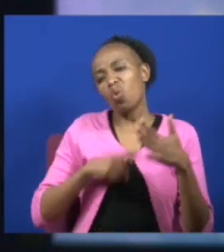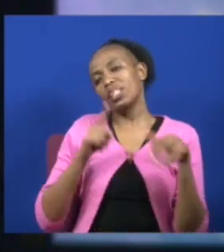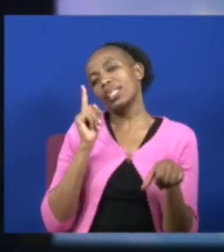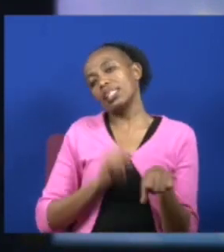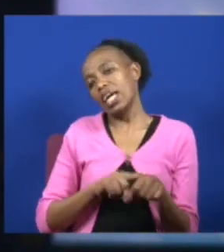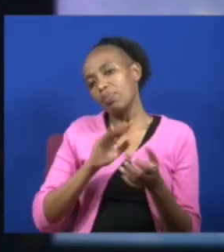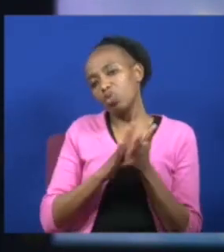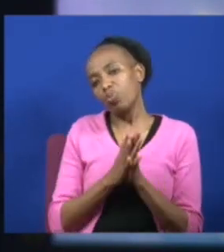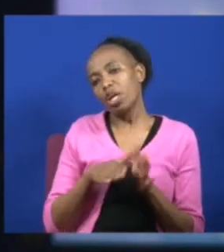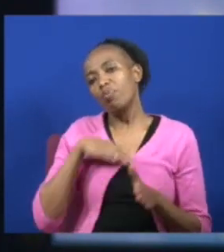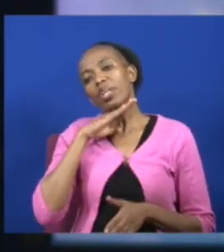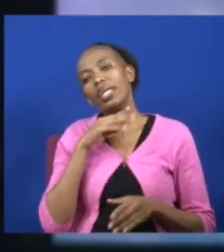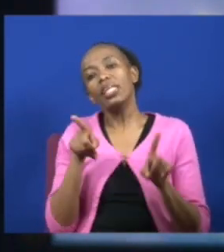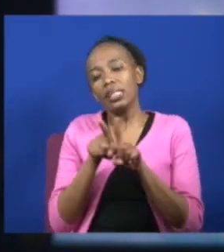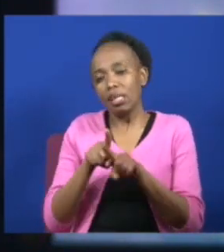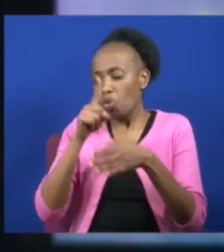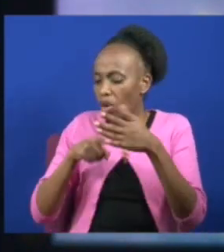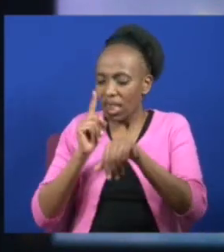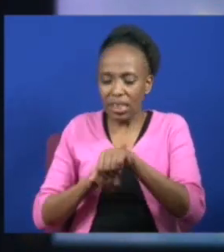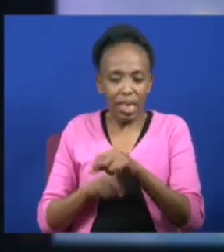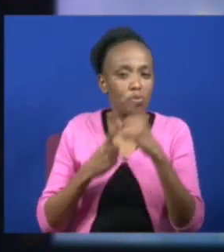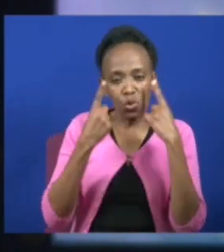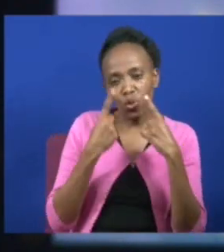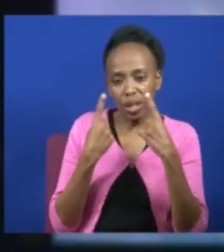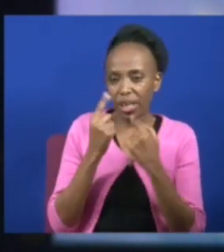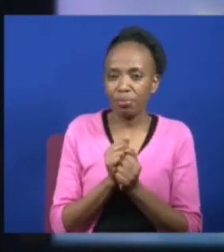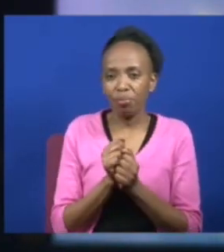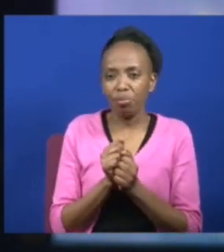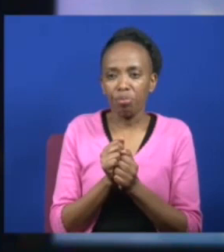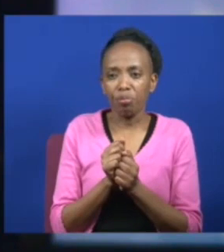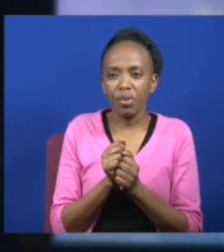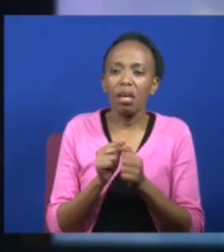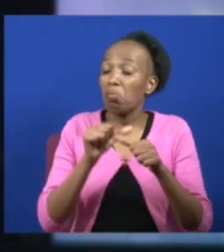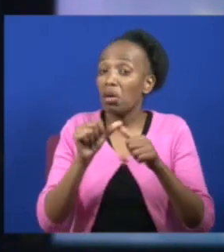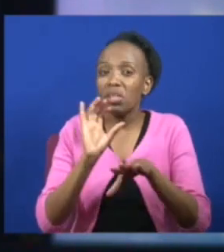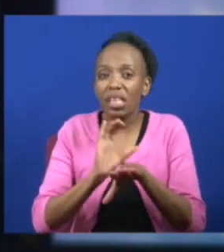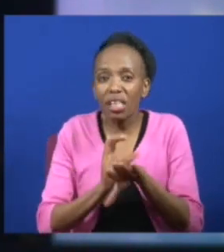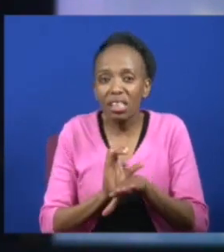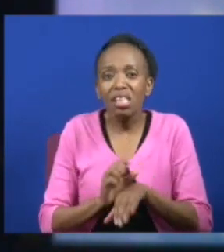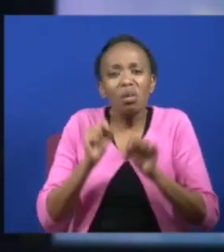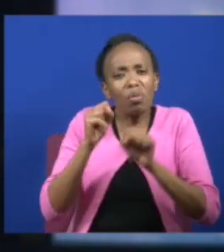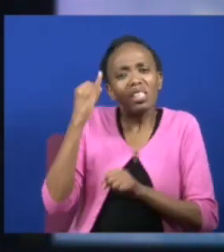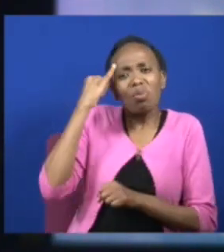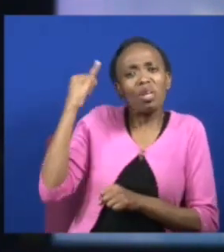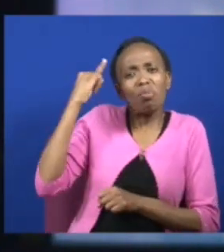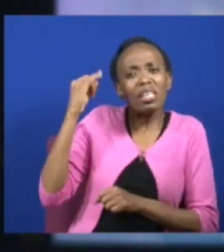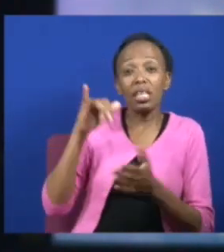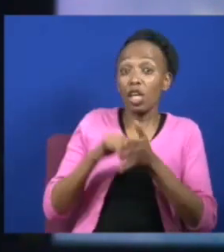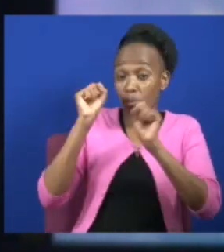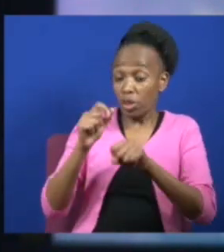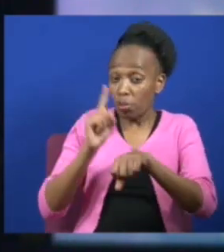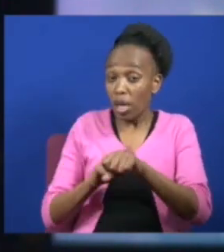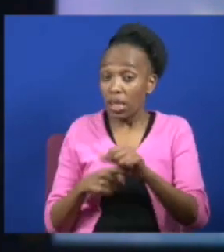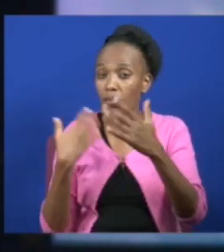time to be bereaved and what a time to grieve. What about church? Did you ever imagine that a time would